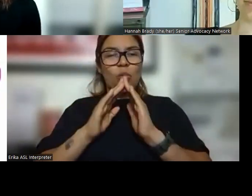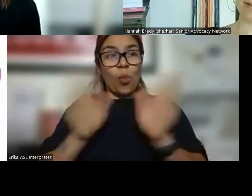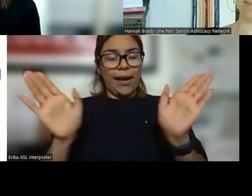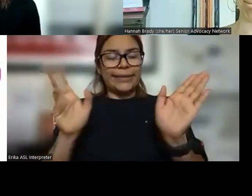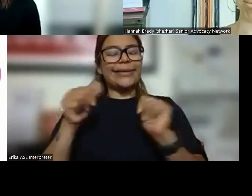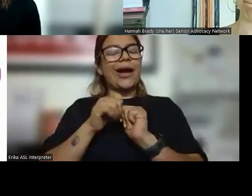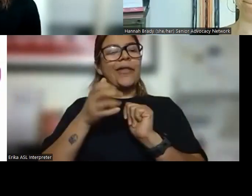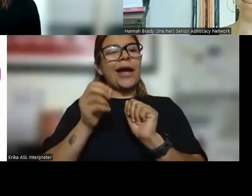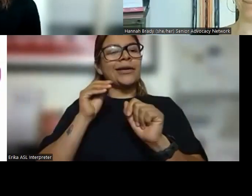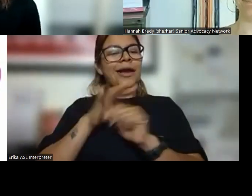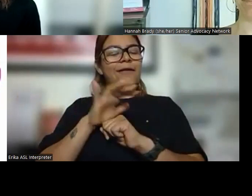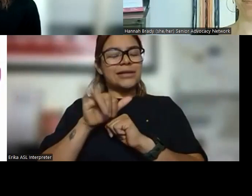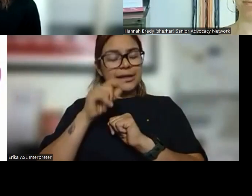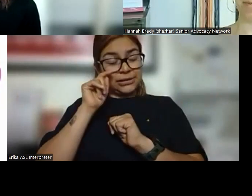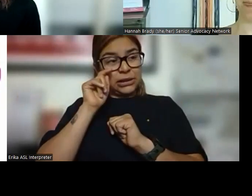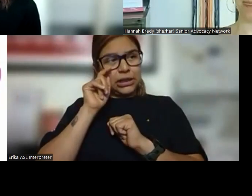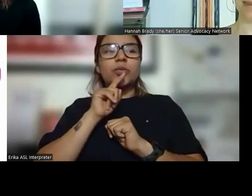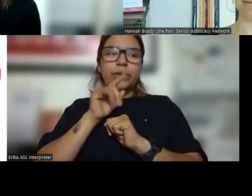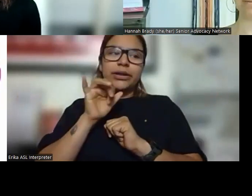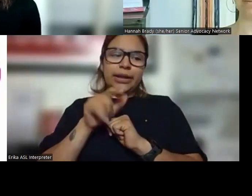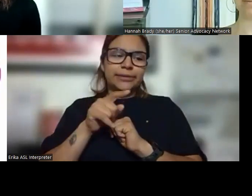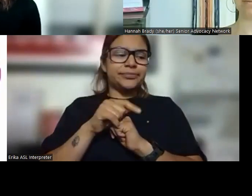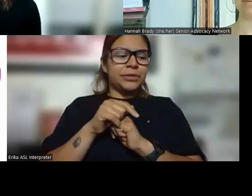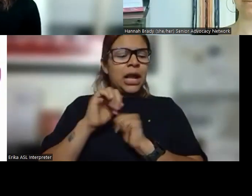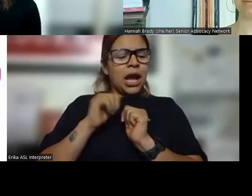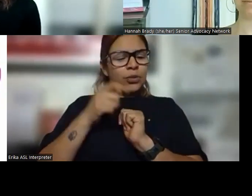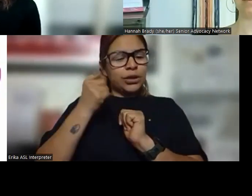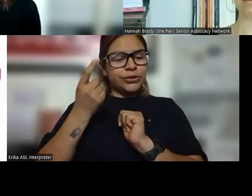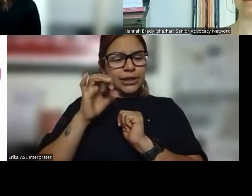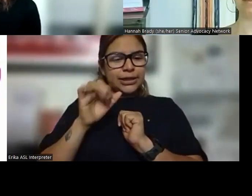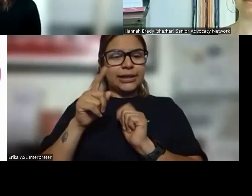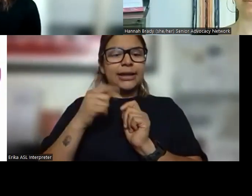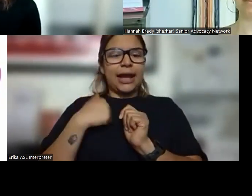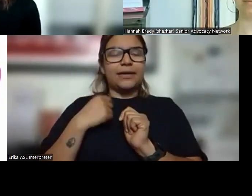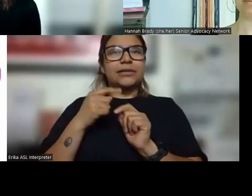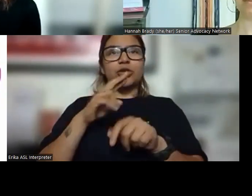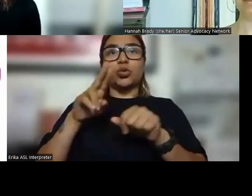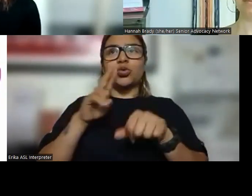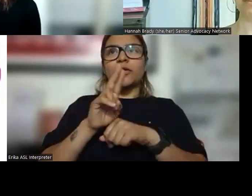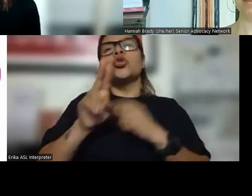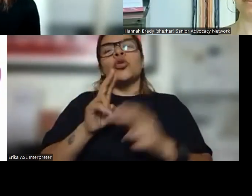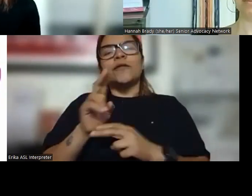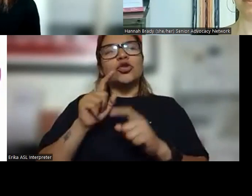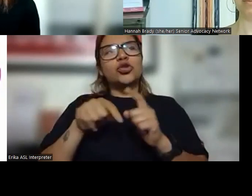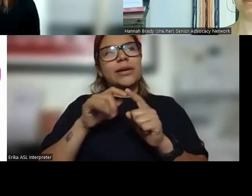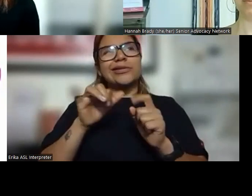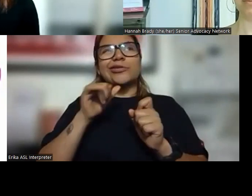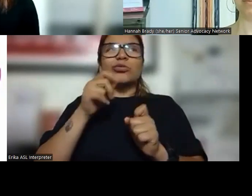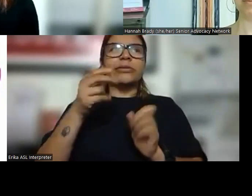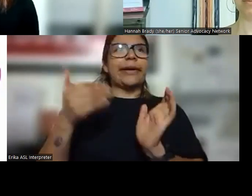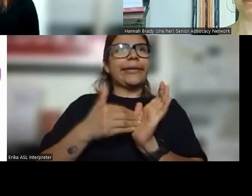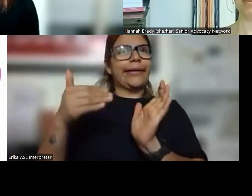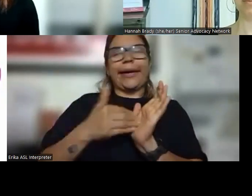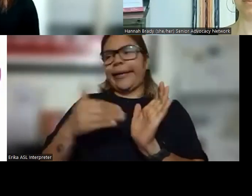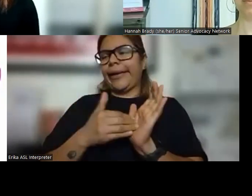And part of that is having universal intake processes. And so people don't have to repeat the same thing over and